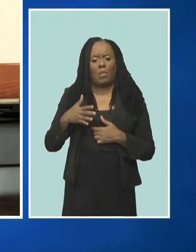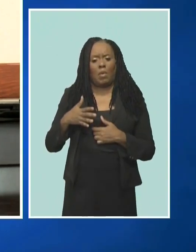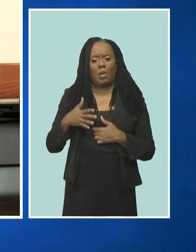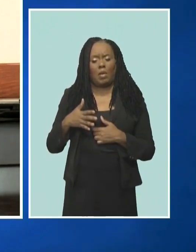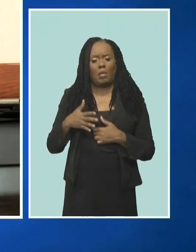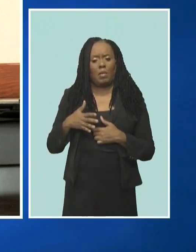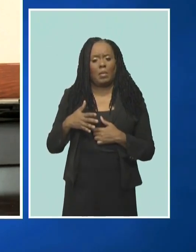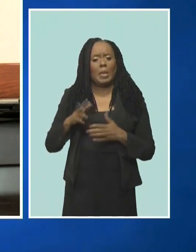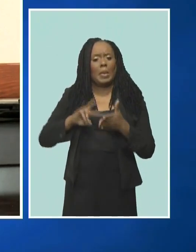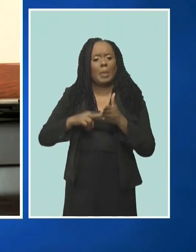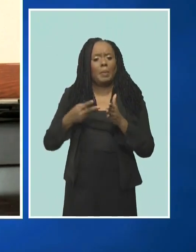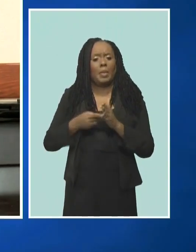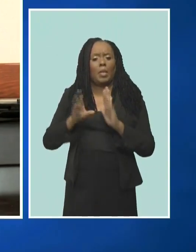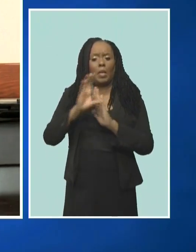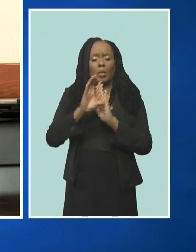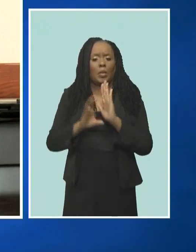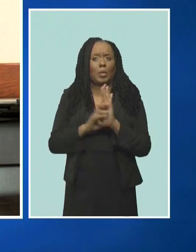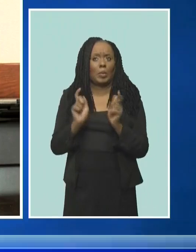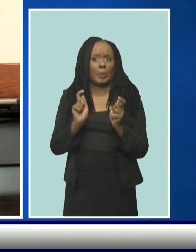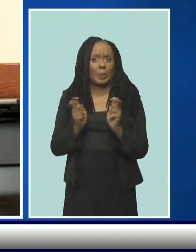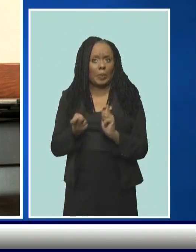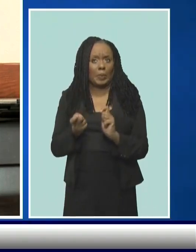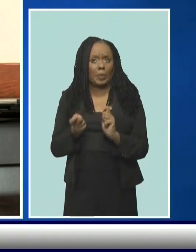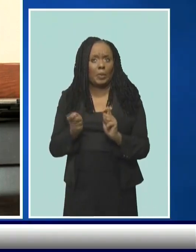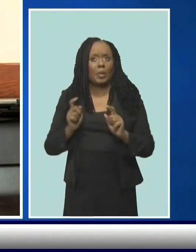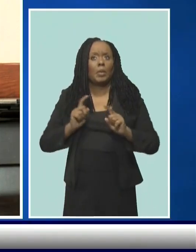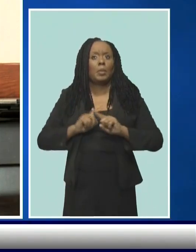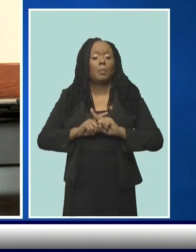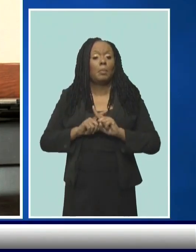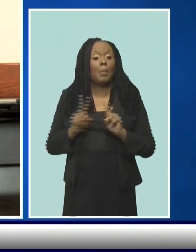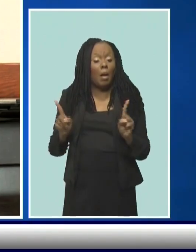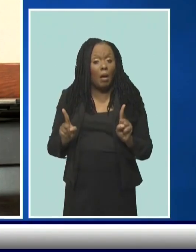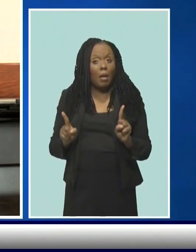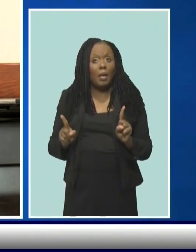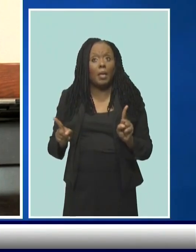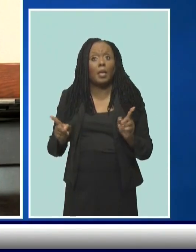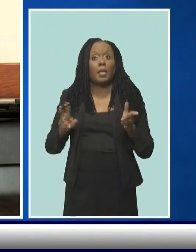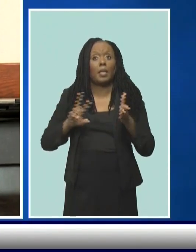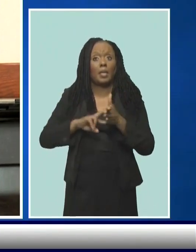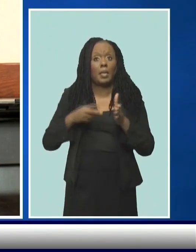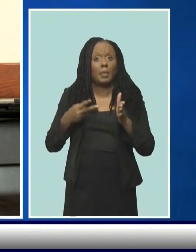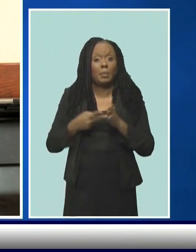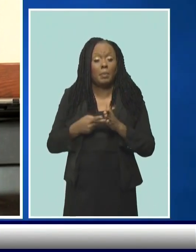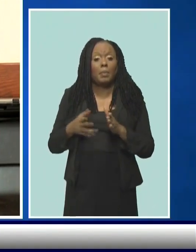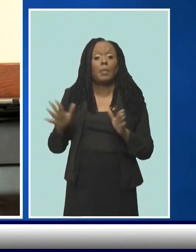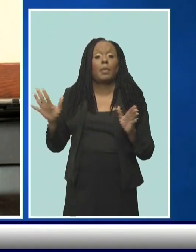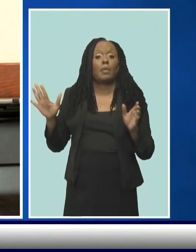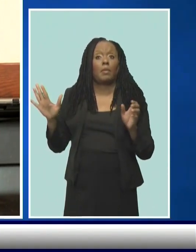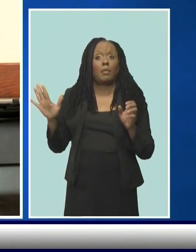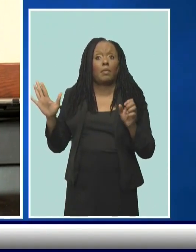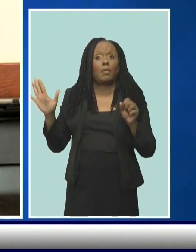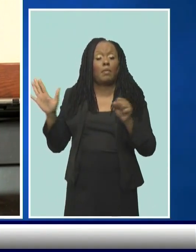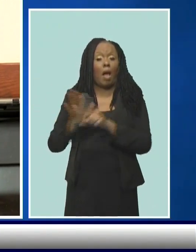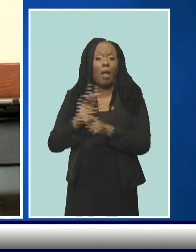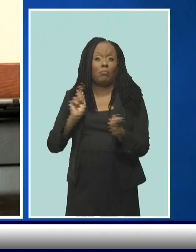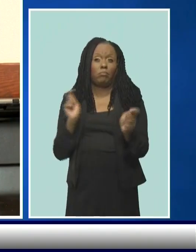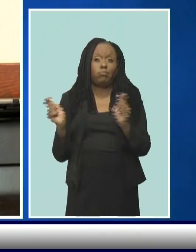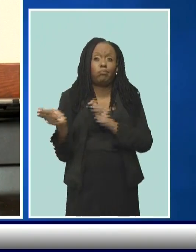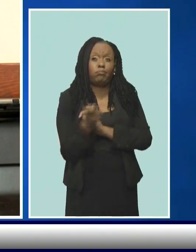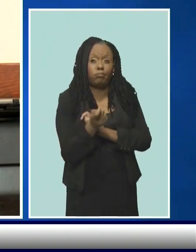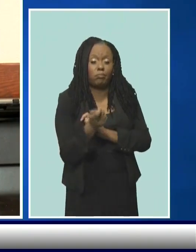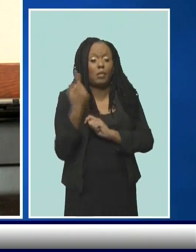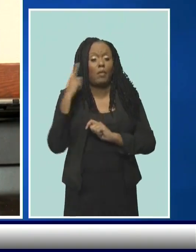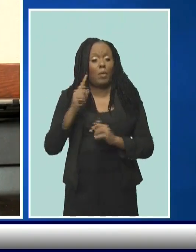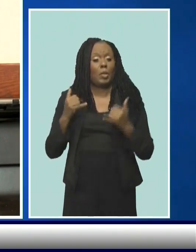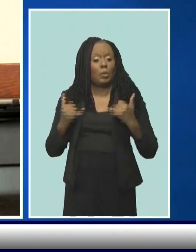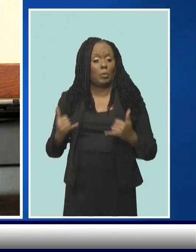constitutional amendments, but is an entire repeal of the existing Bail Act. So